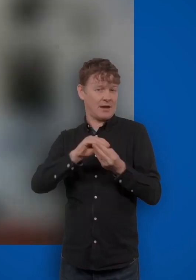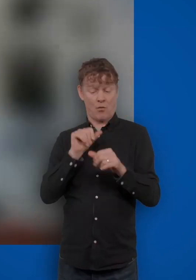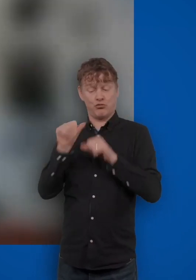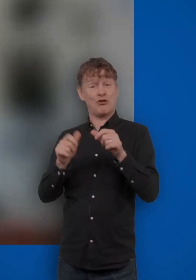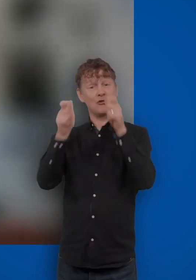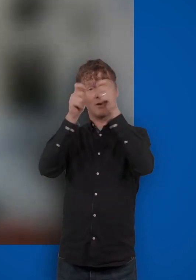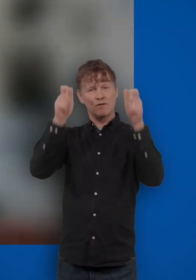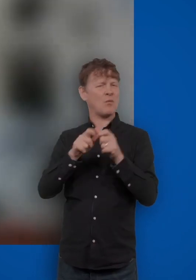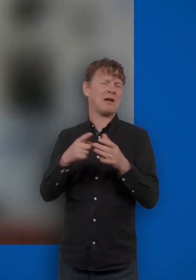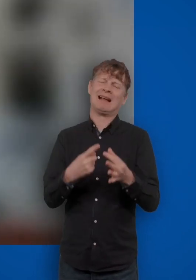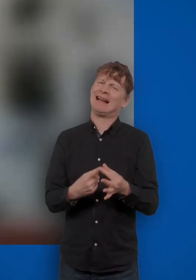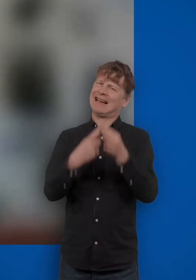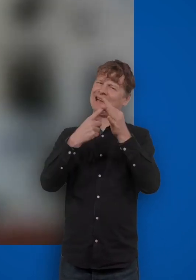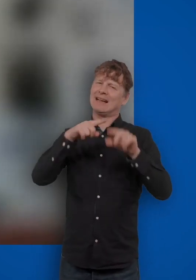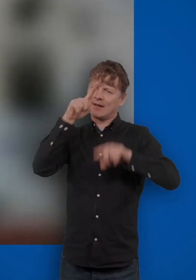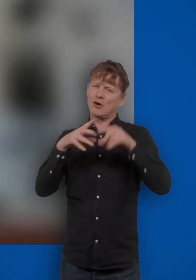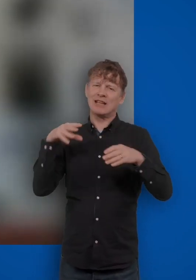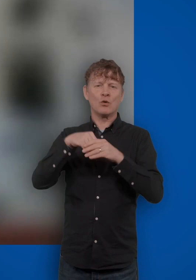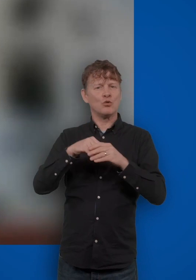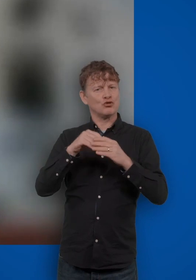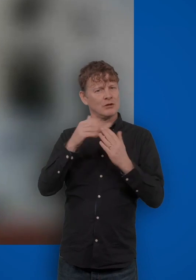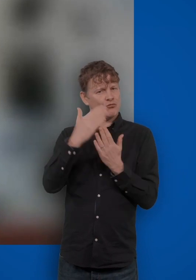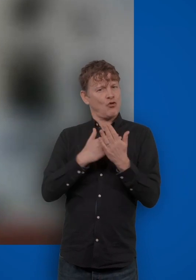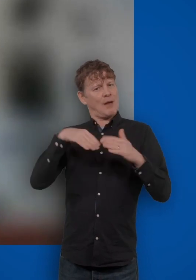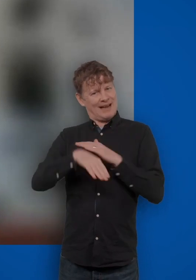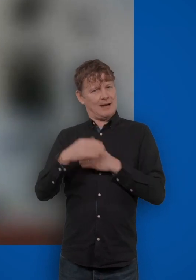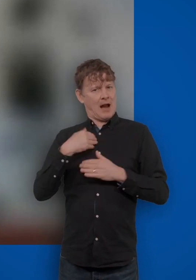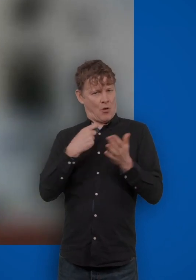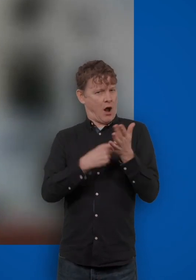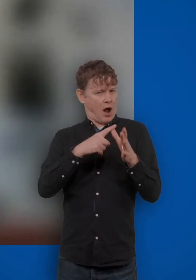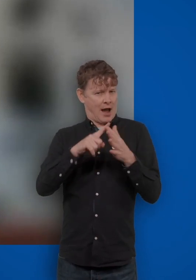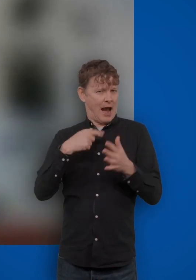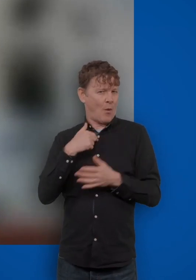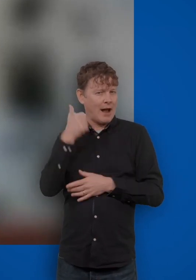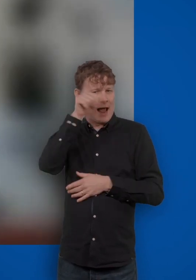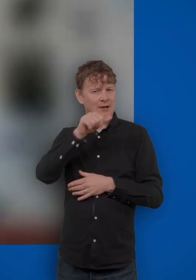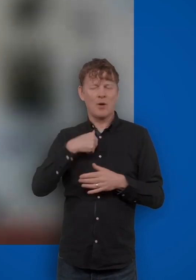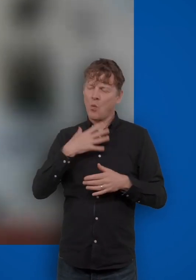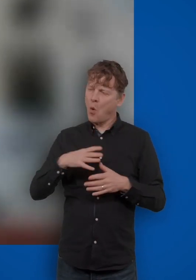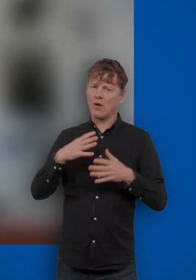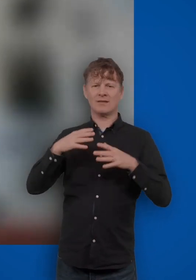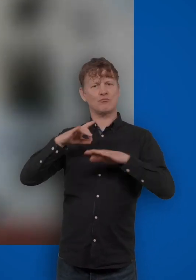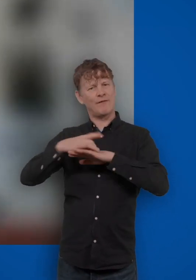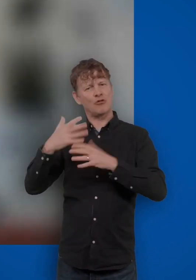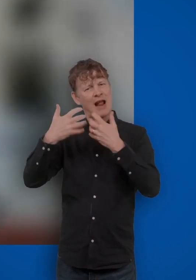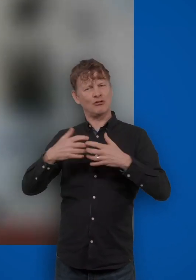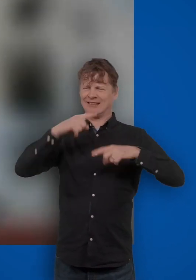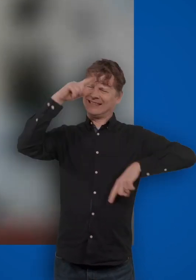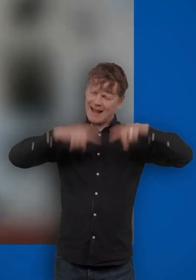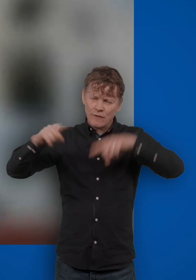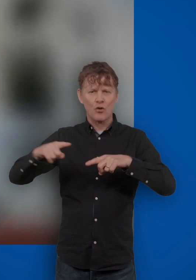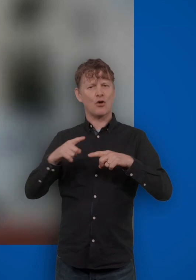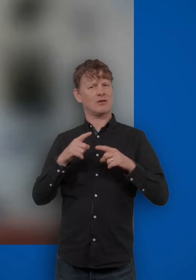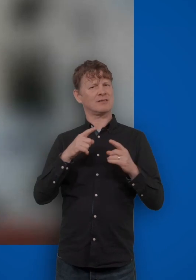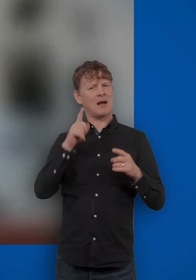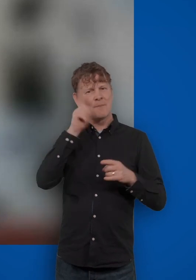progression framework is a really key diversity and inclusion programme at the Academy, and we're aiming to secure a more diverse profession where everyone belongs with better